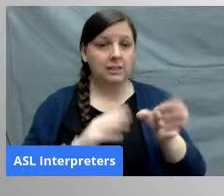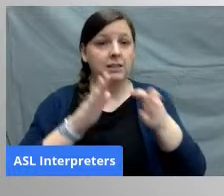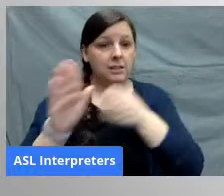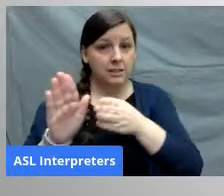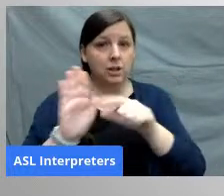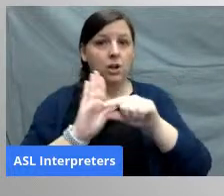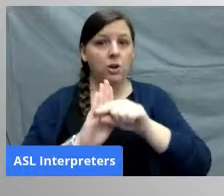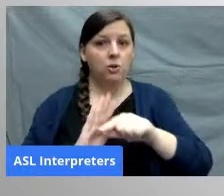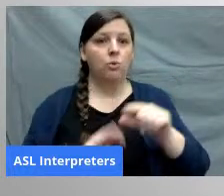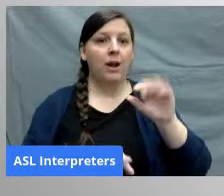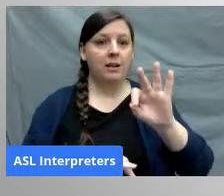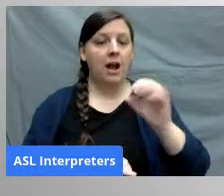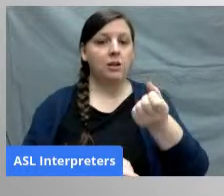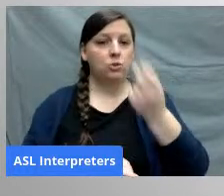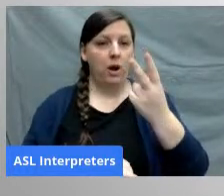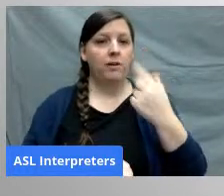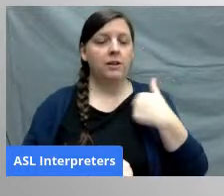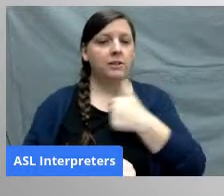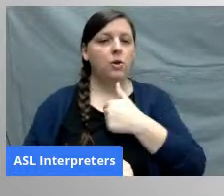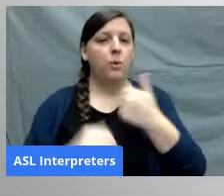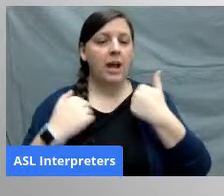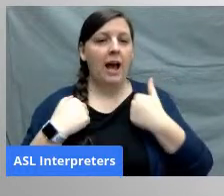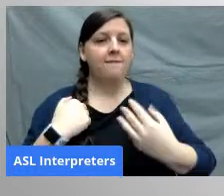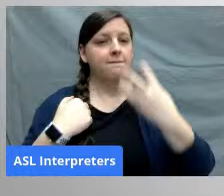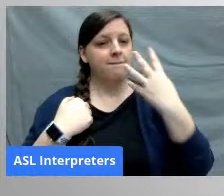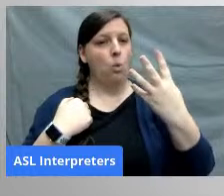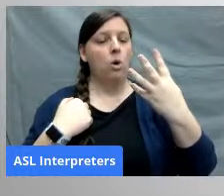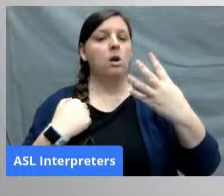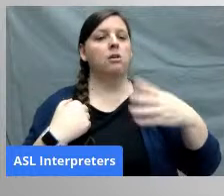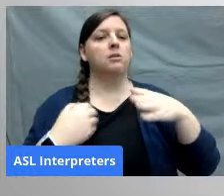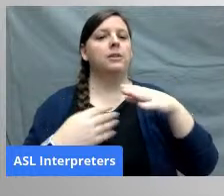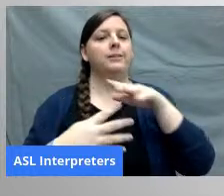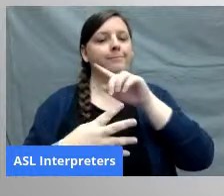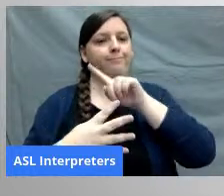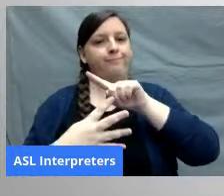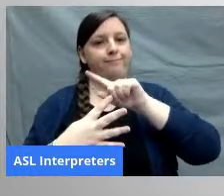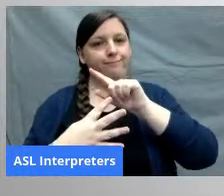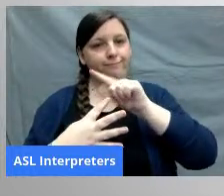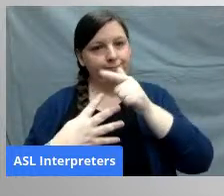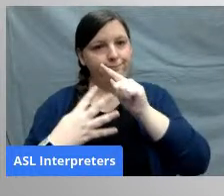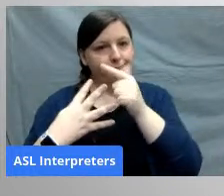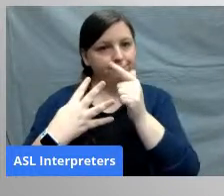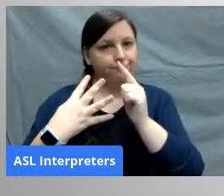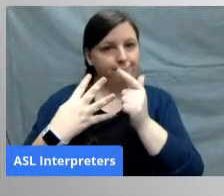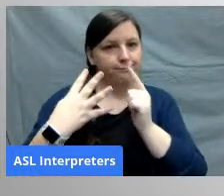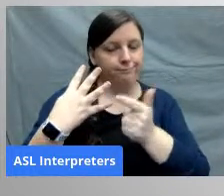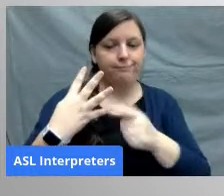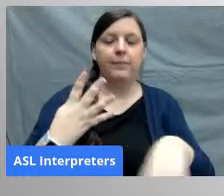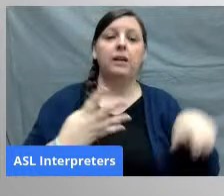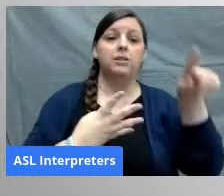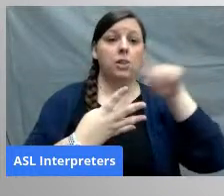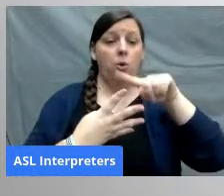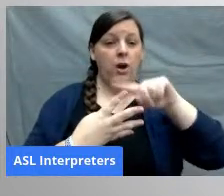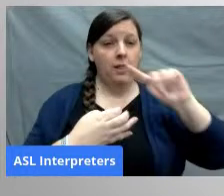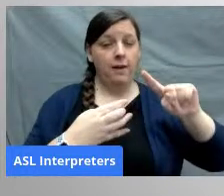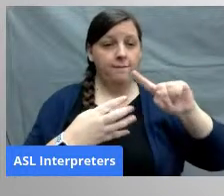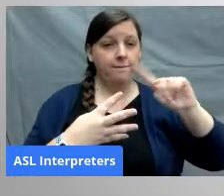broken their return back into 4 phases. So in phase 1, and